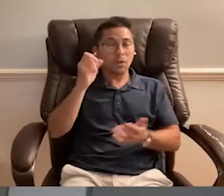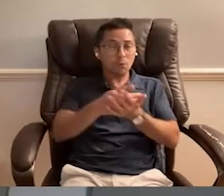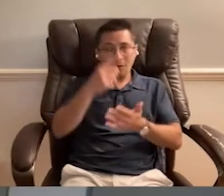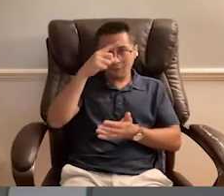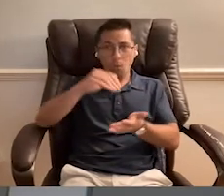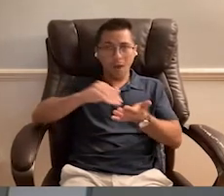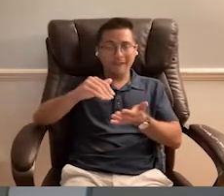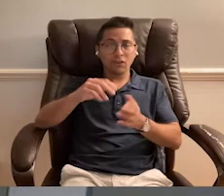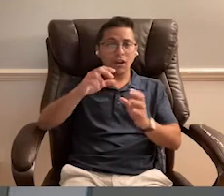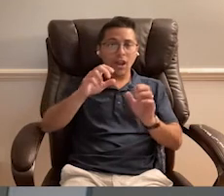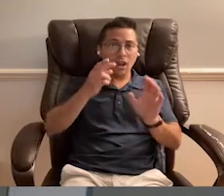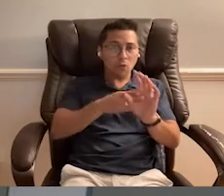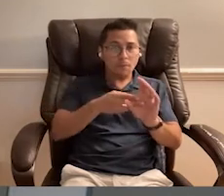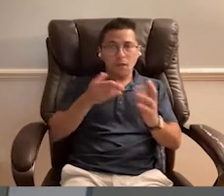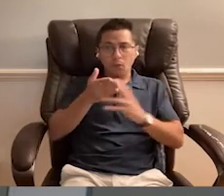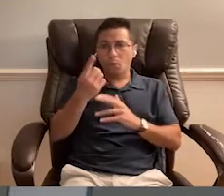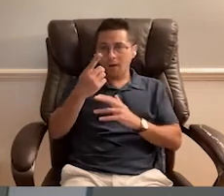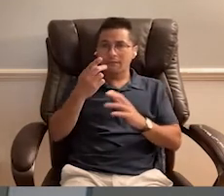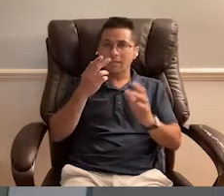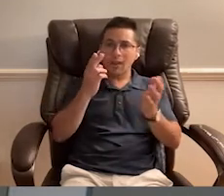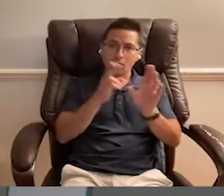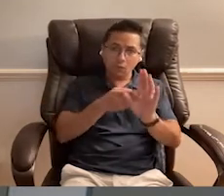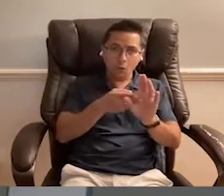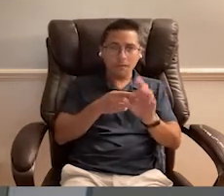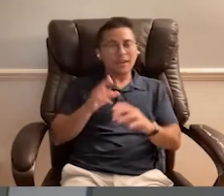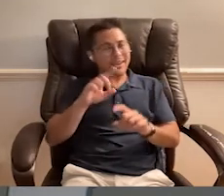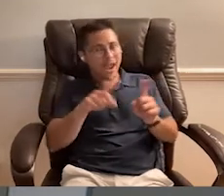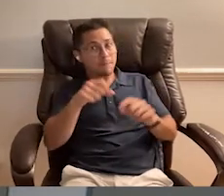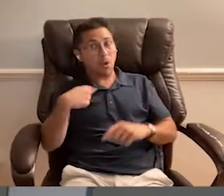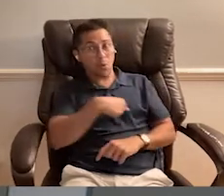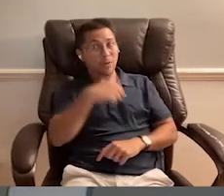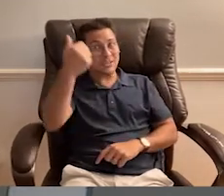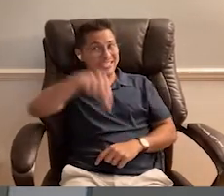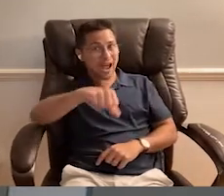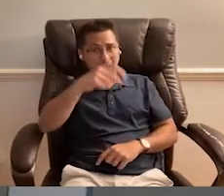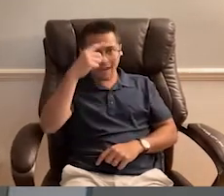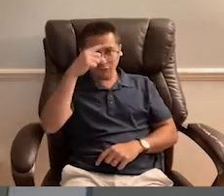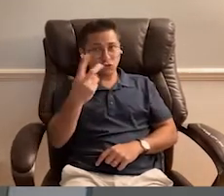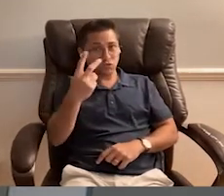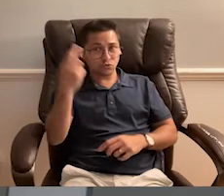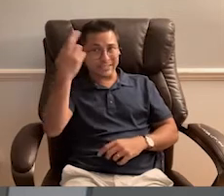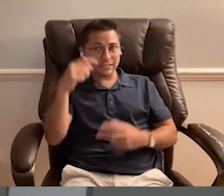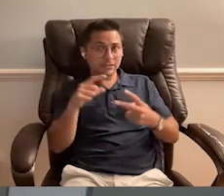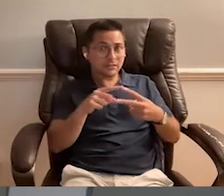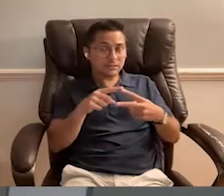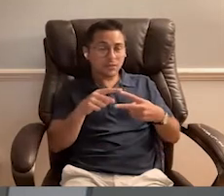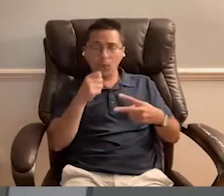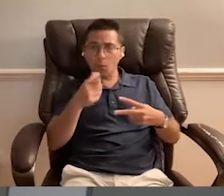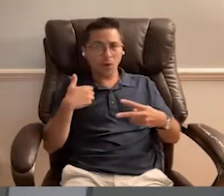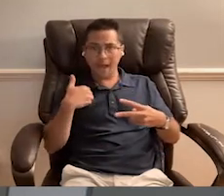need Medicaid is when you've been approved for waiver enrollment through one of the enrollment mechanisms. So yeah, but we were